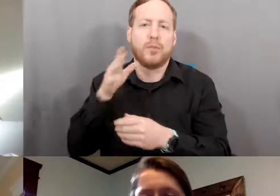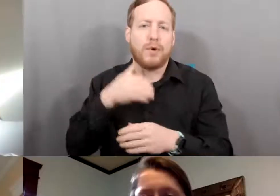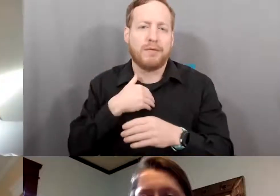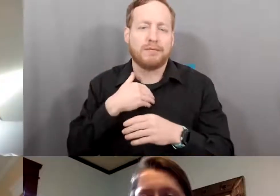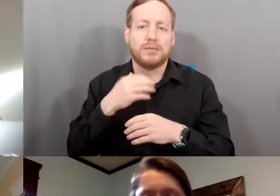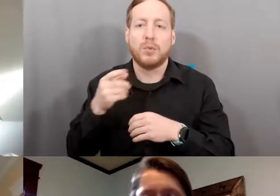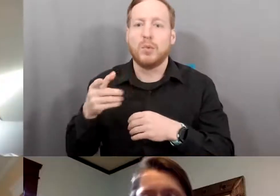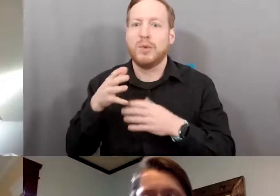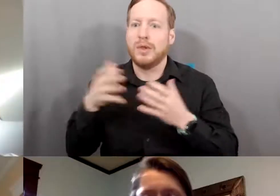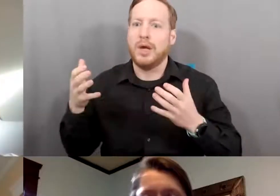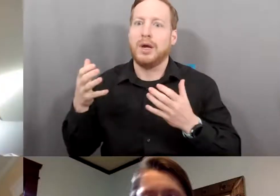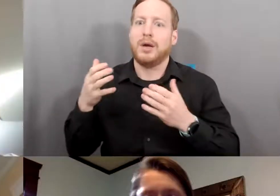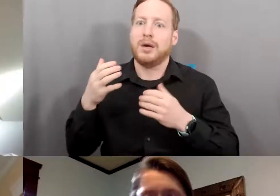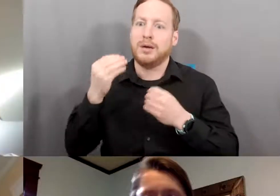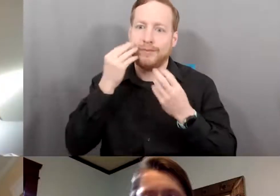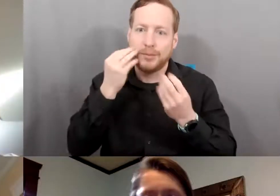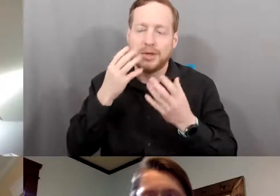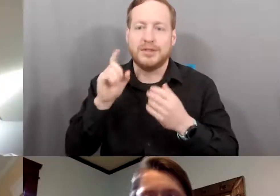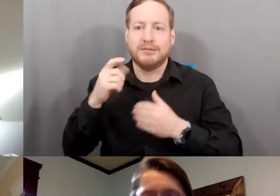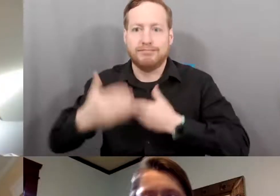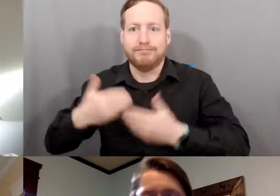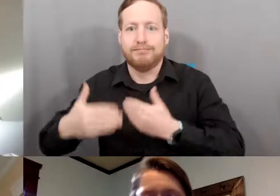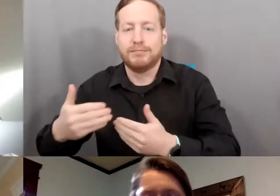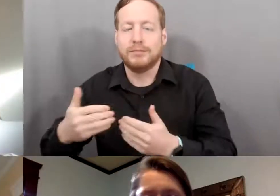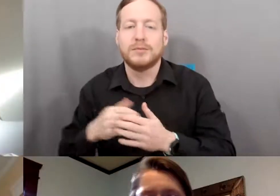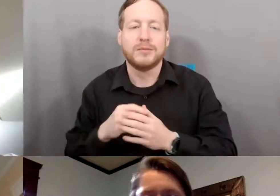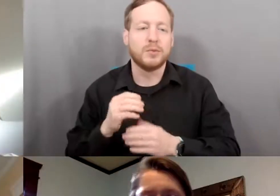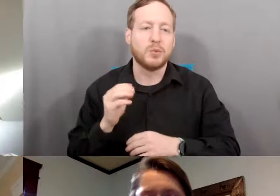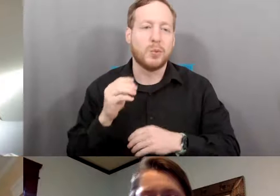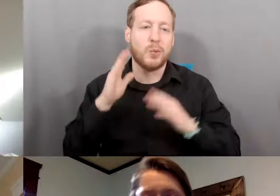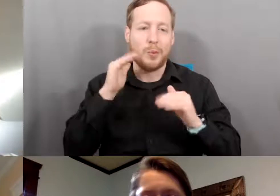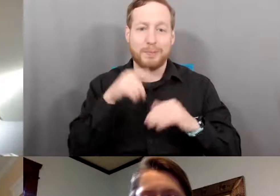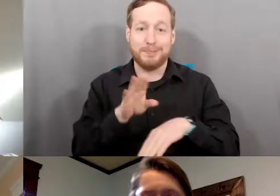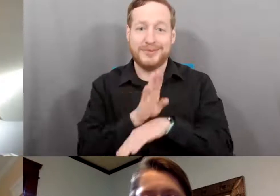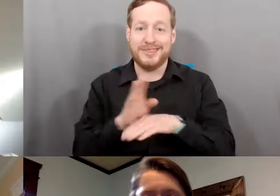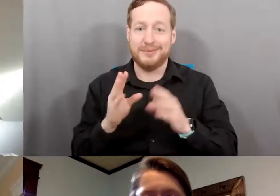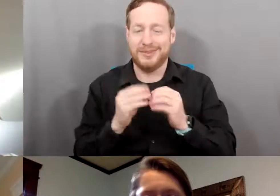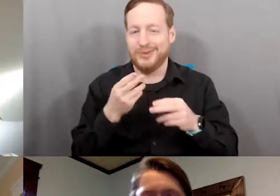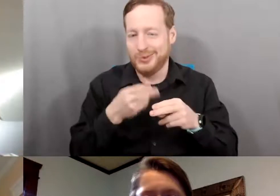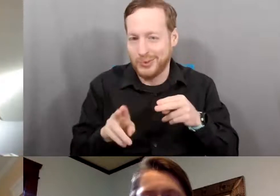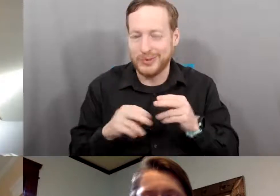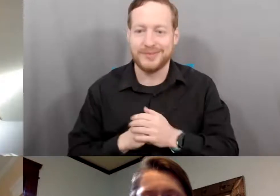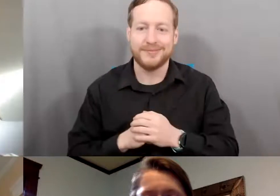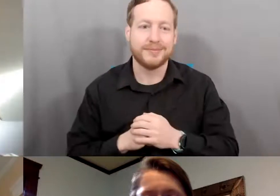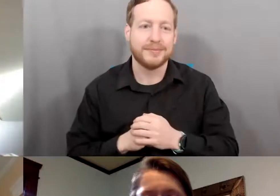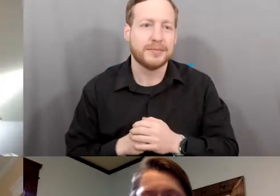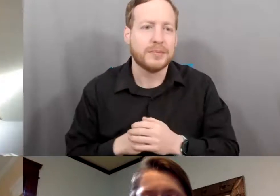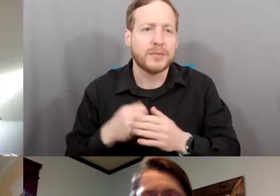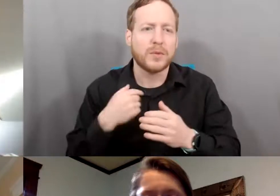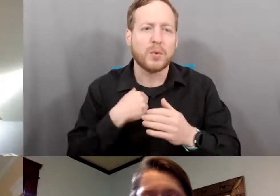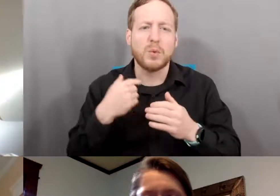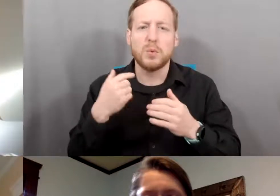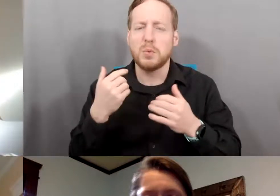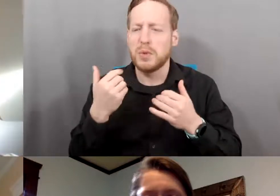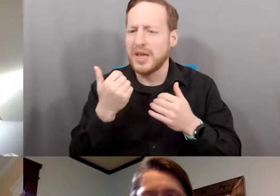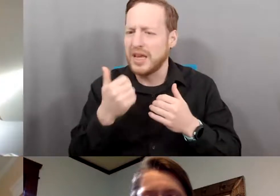as an organization, just to get that background information so that you're up to speed. So hopefully